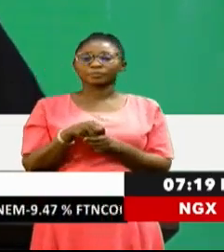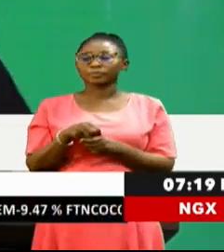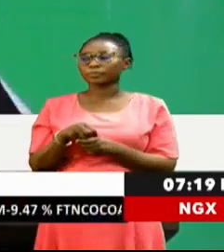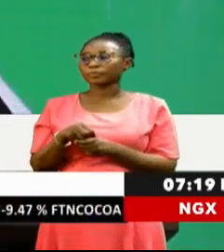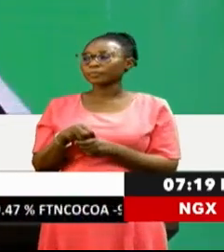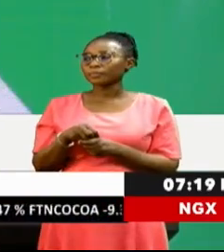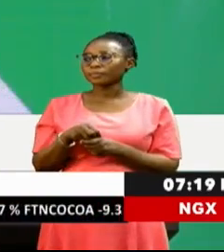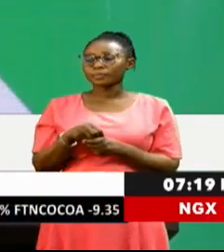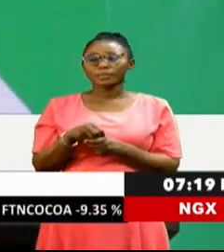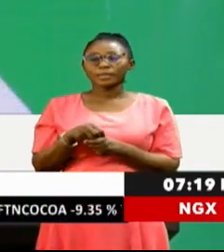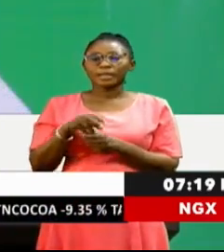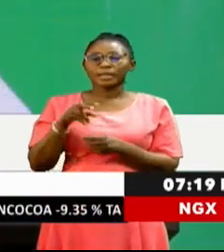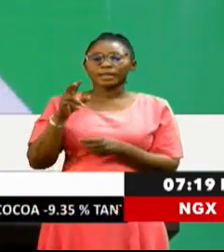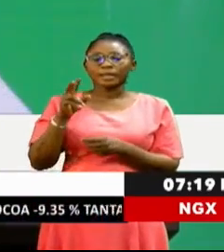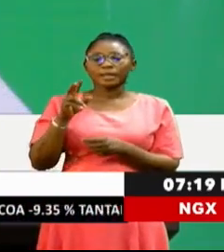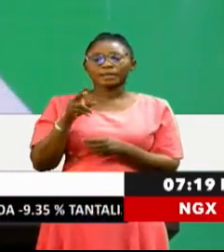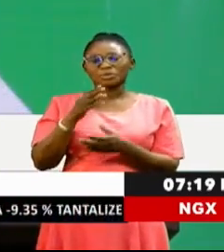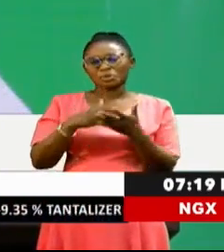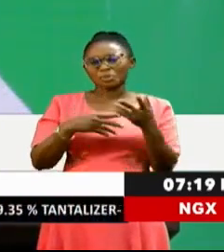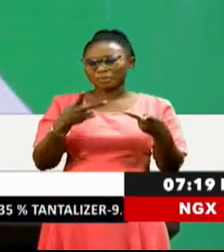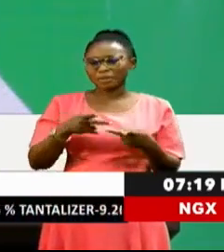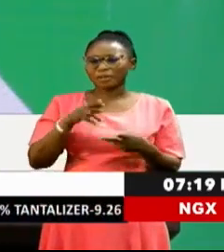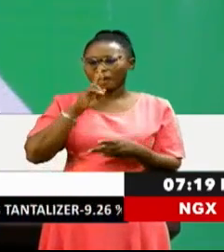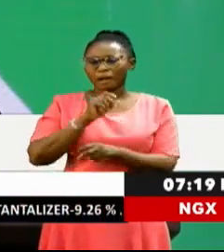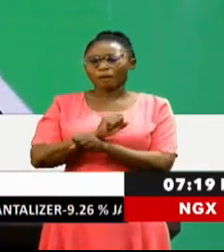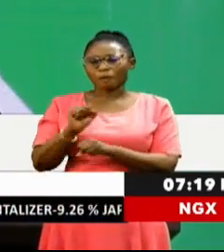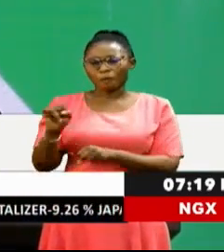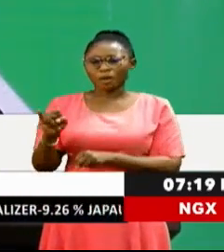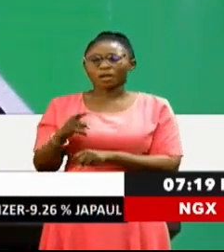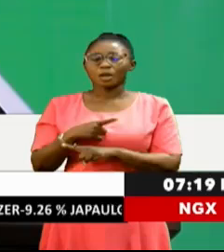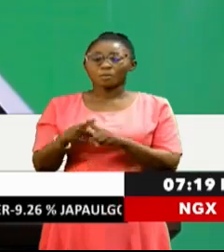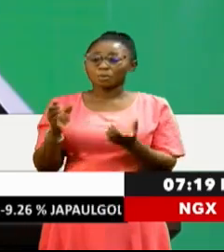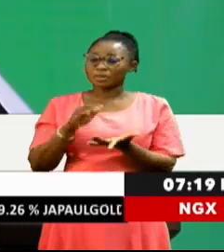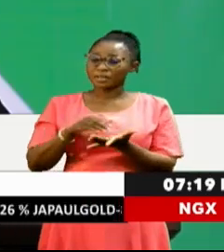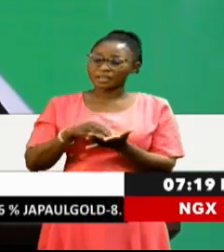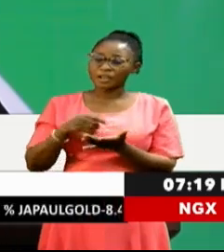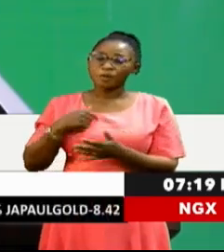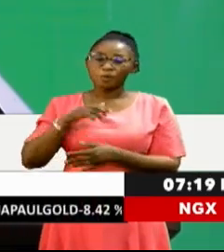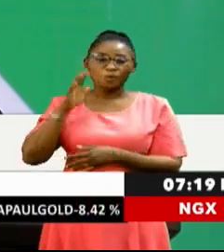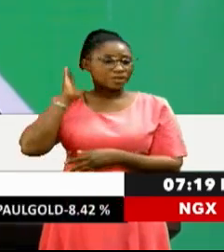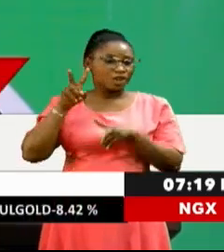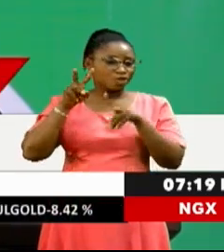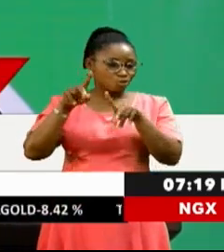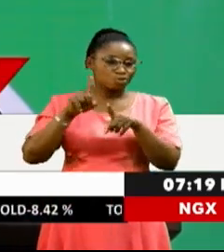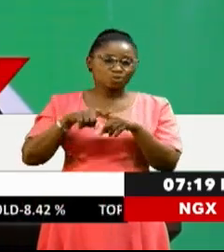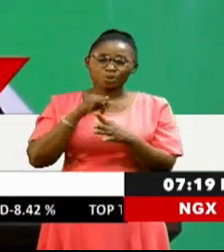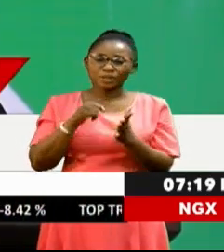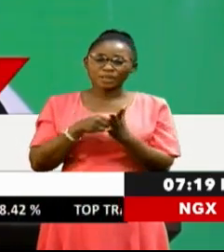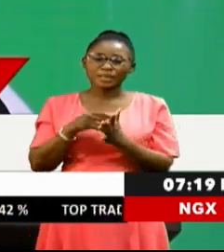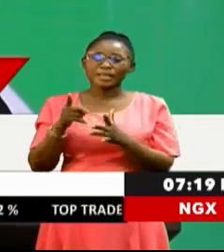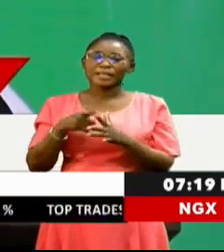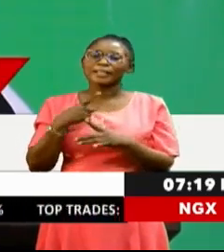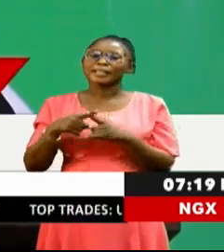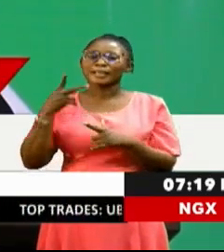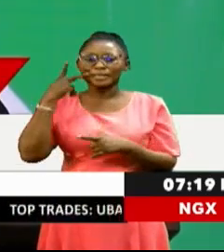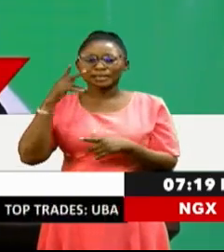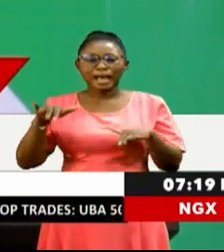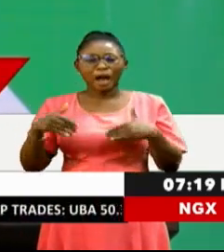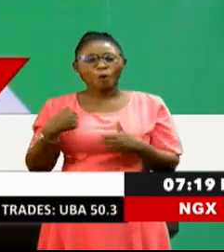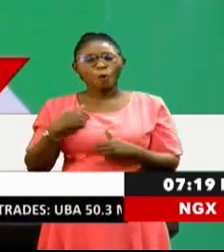in income, they're working. But again, we shall look into it and then see how we